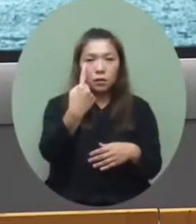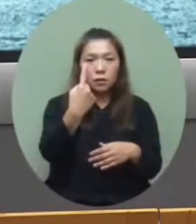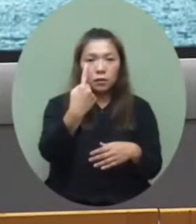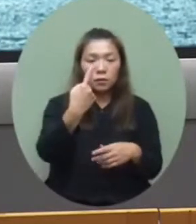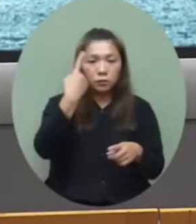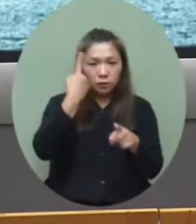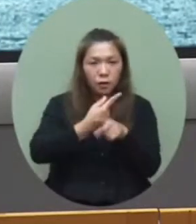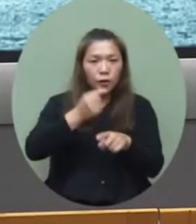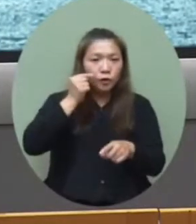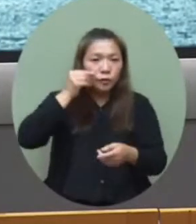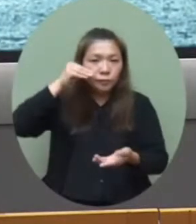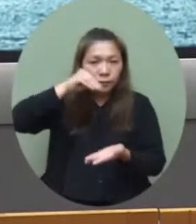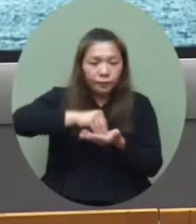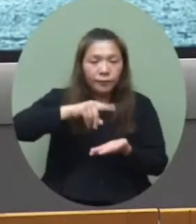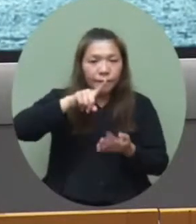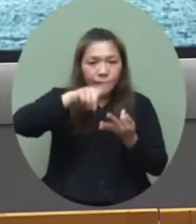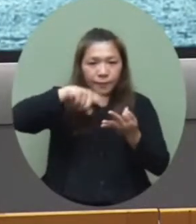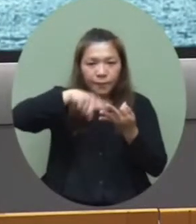services.